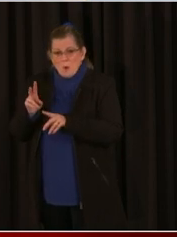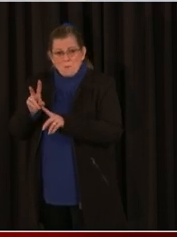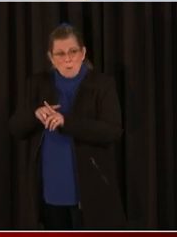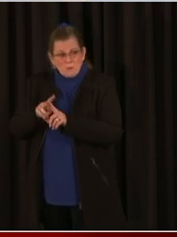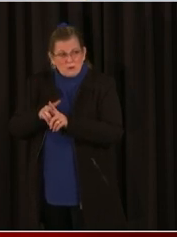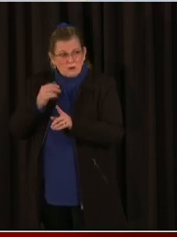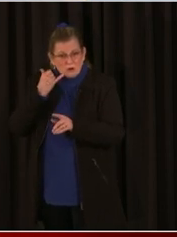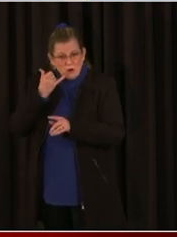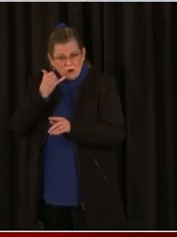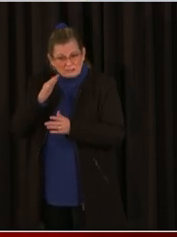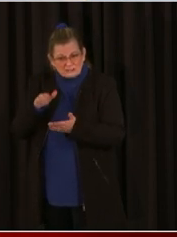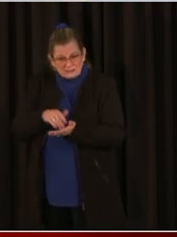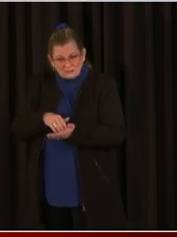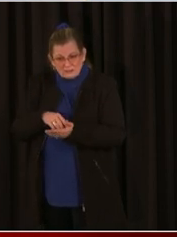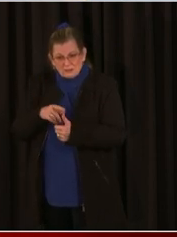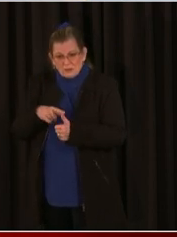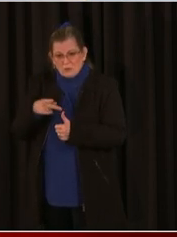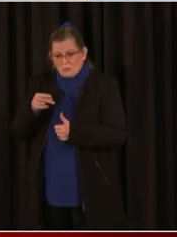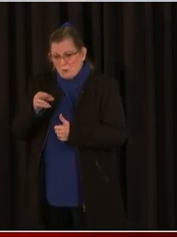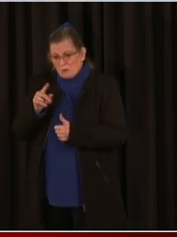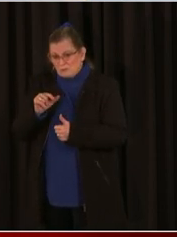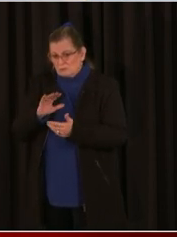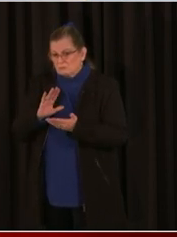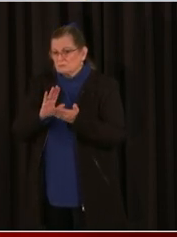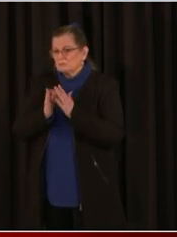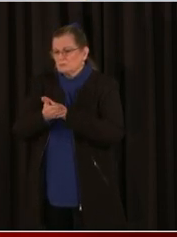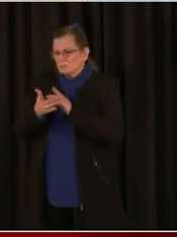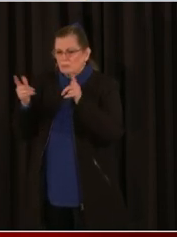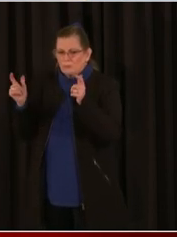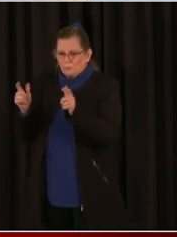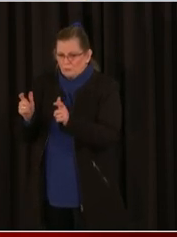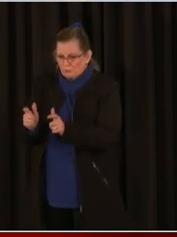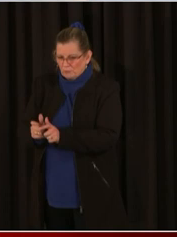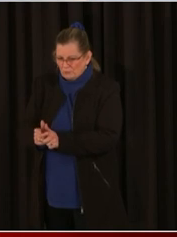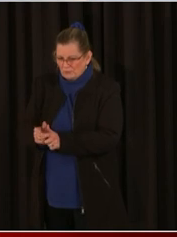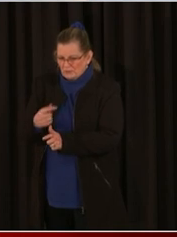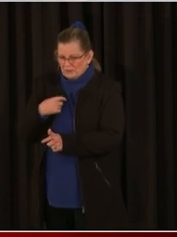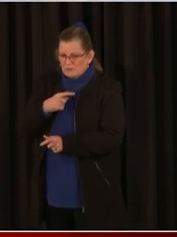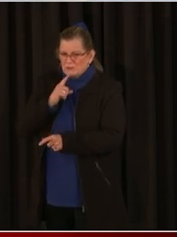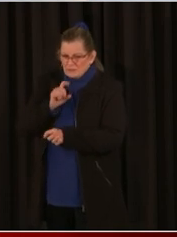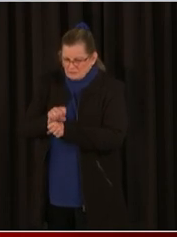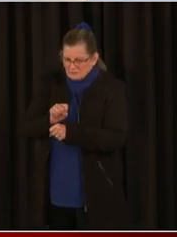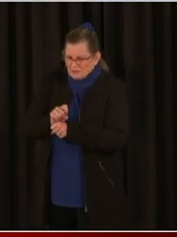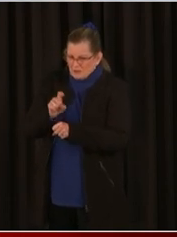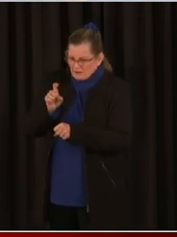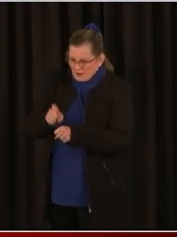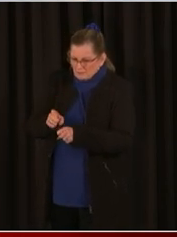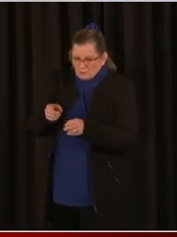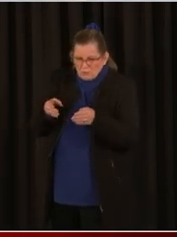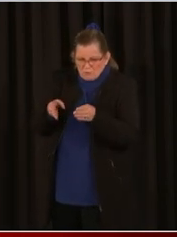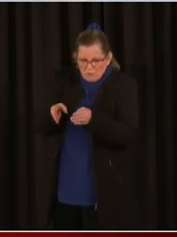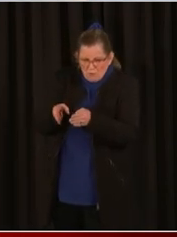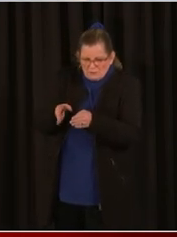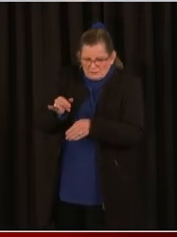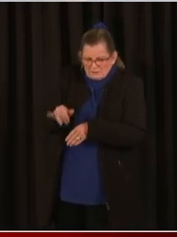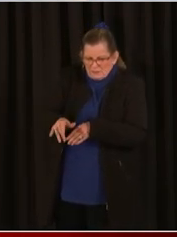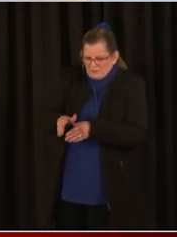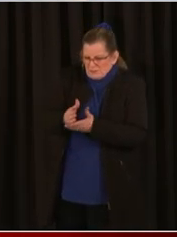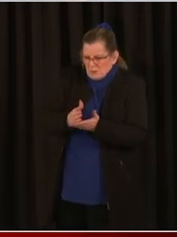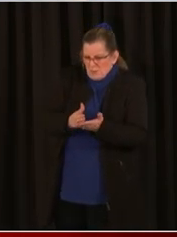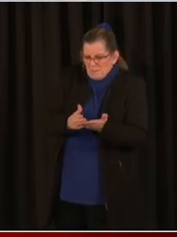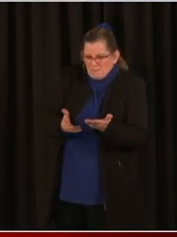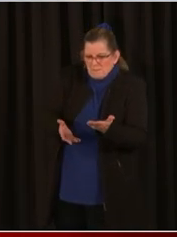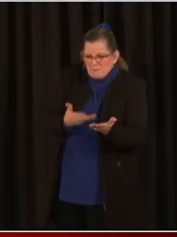and virtual and portal gets even smaller. So I think we really have to wrap our minds around it and have